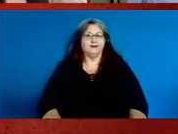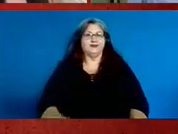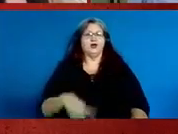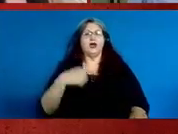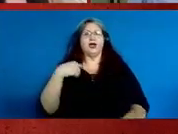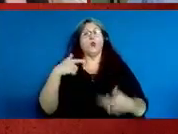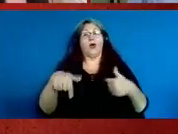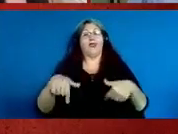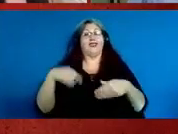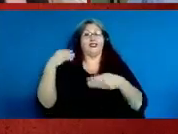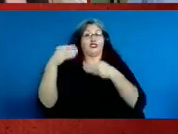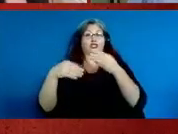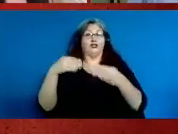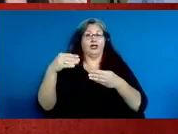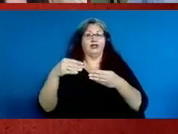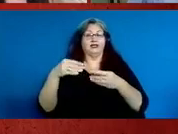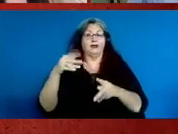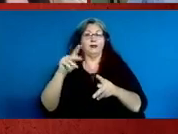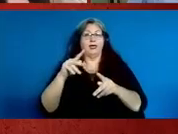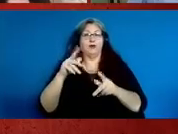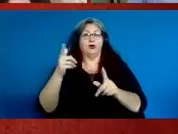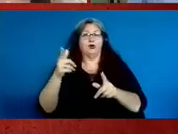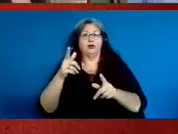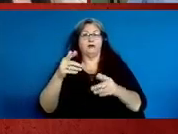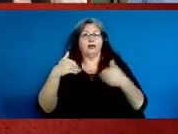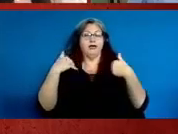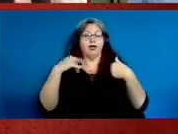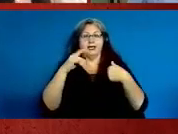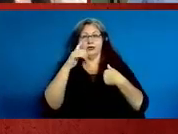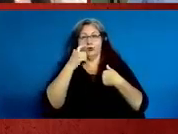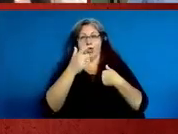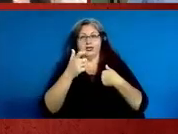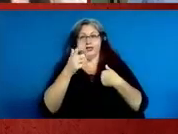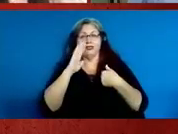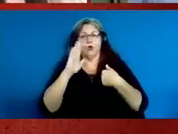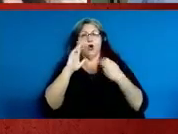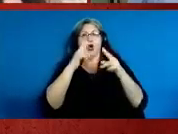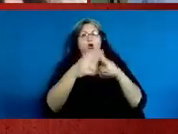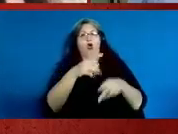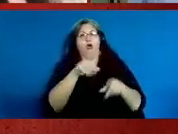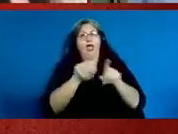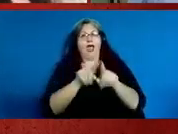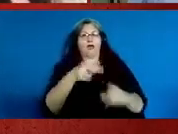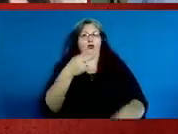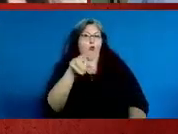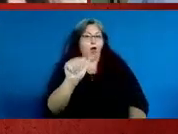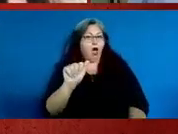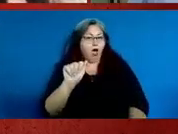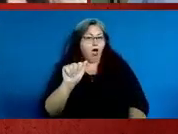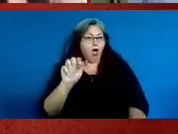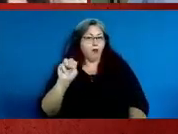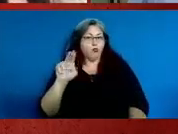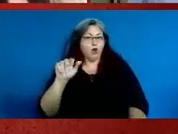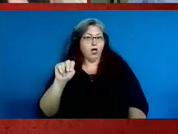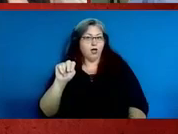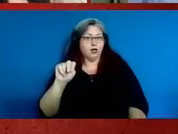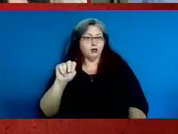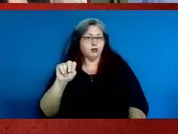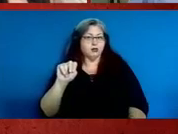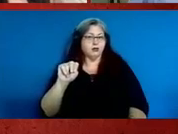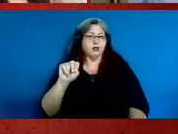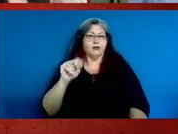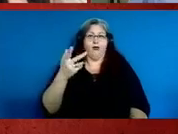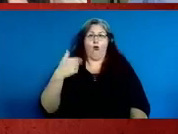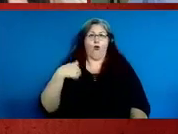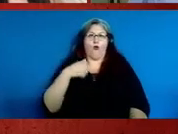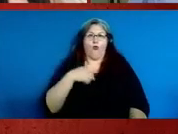This generation that are, of kids that are going to watch this are going to identify her as Hua. Really? Hua Mulan. We're going to be